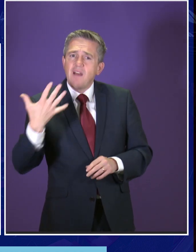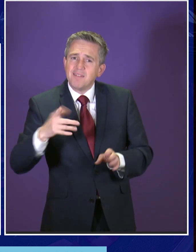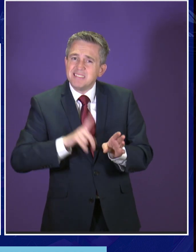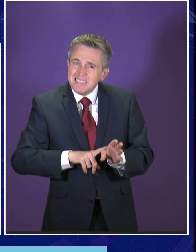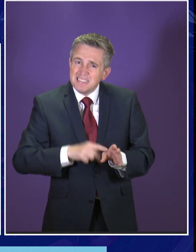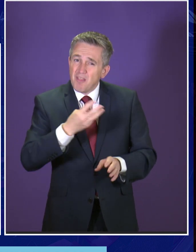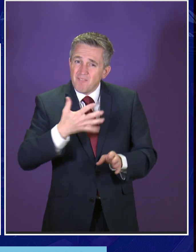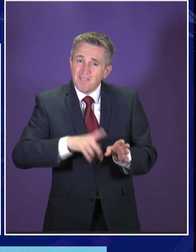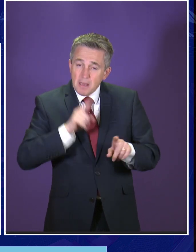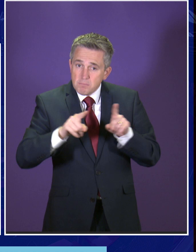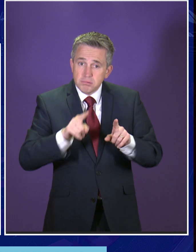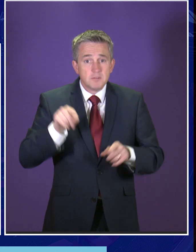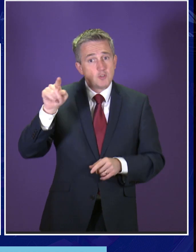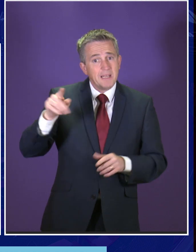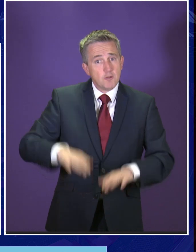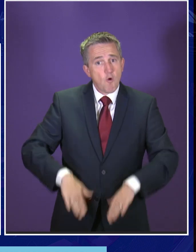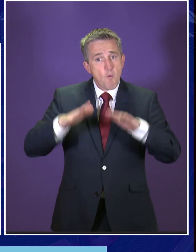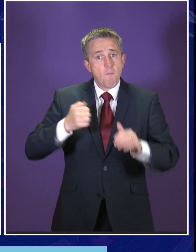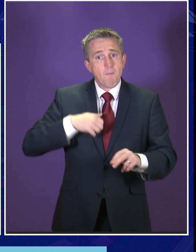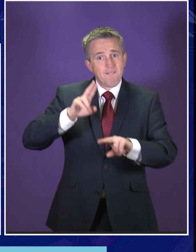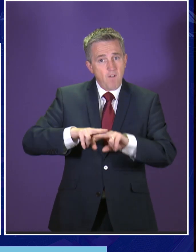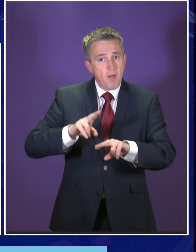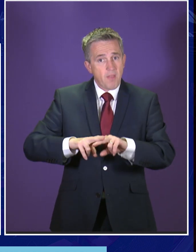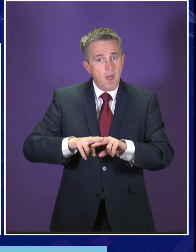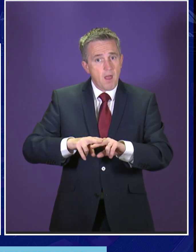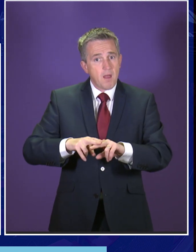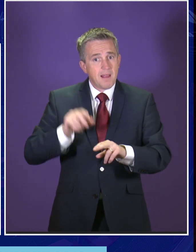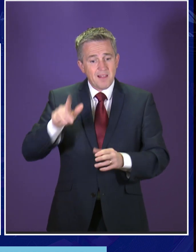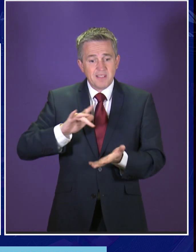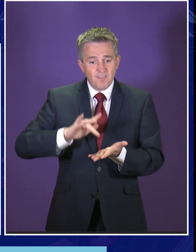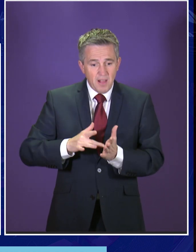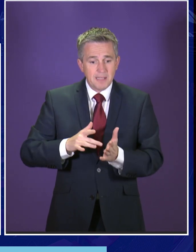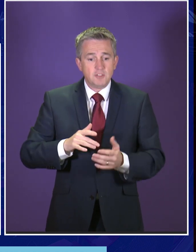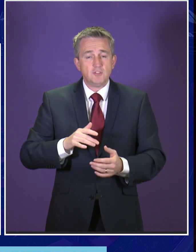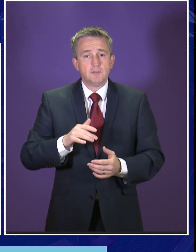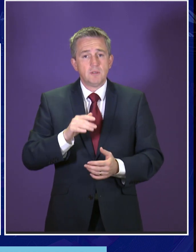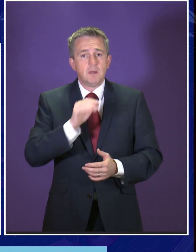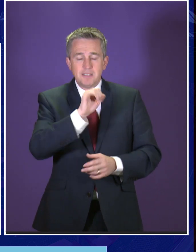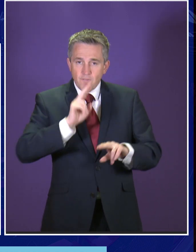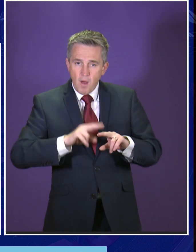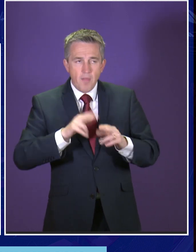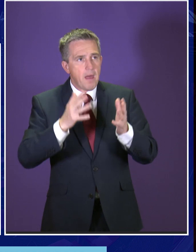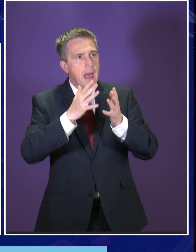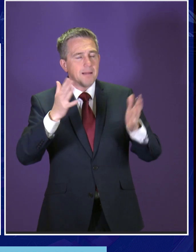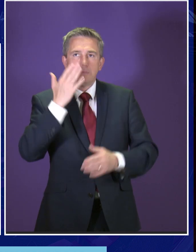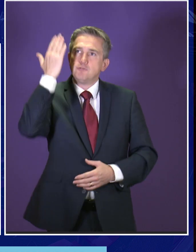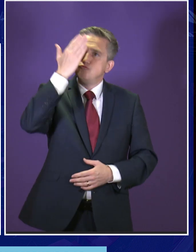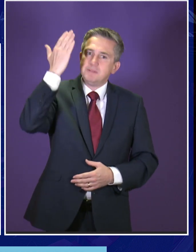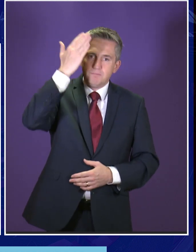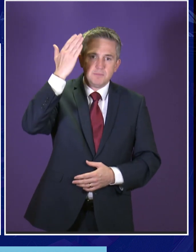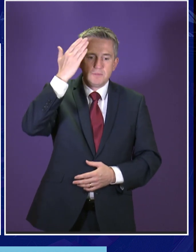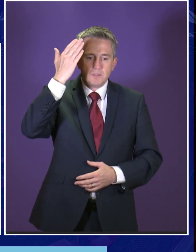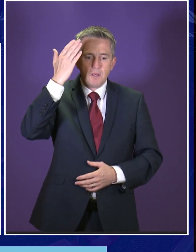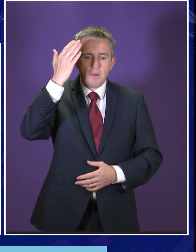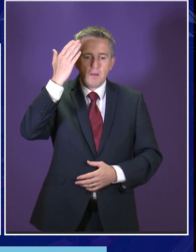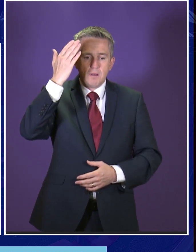years. He was a childhood friend of mine in this village. Your father had big dreams, and